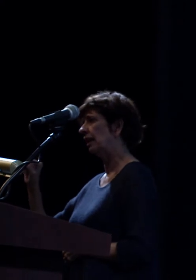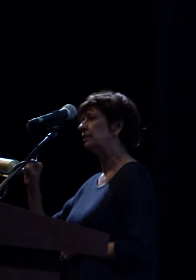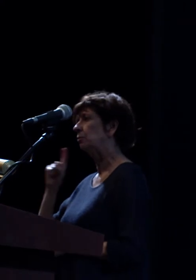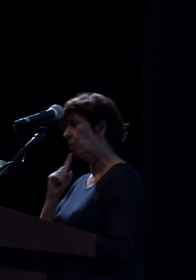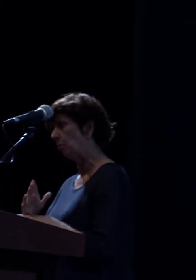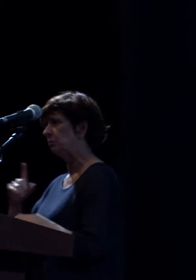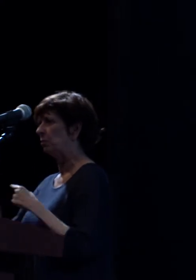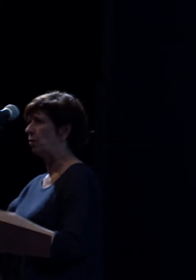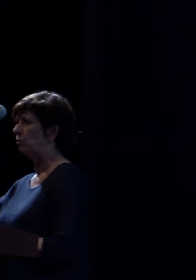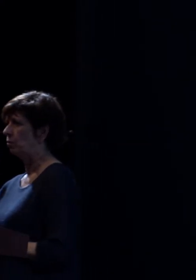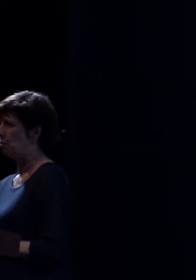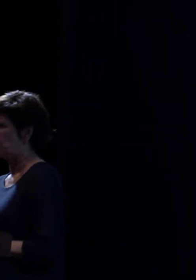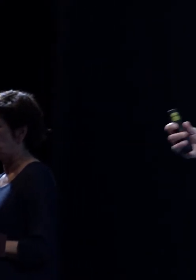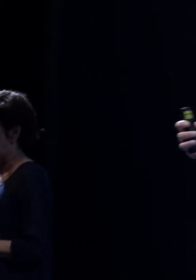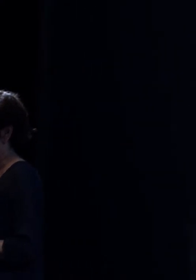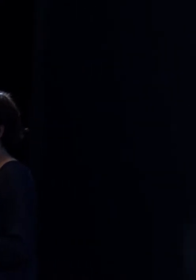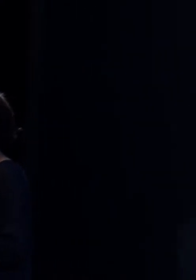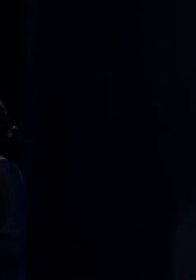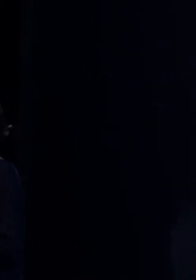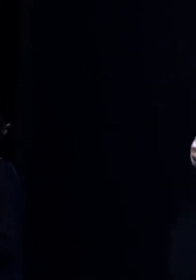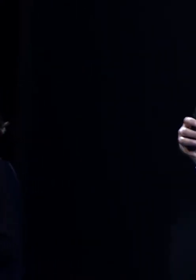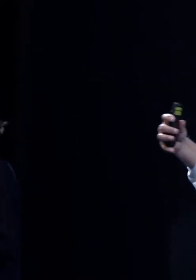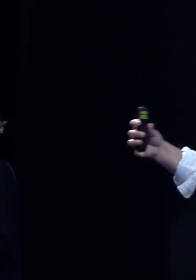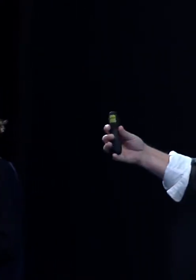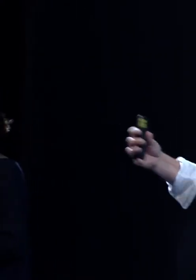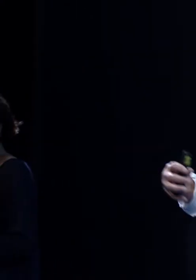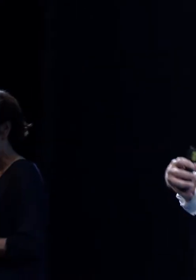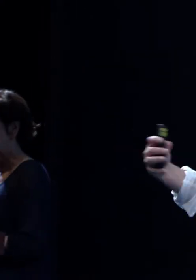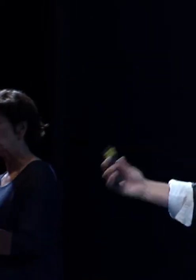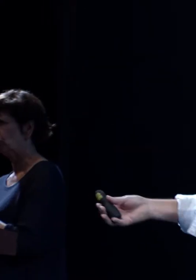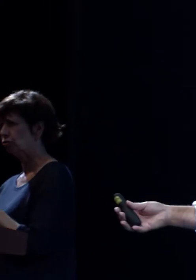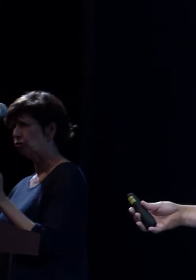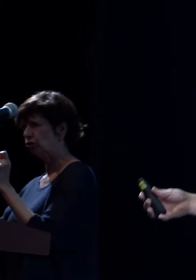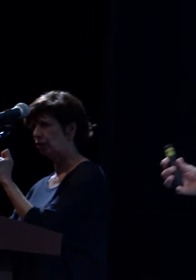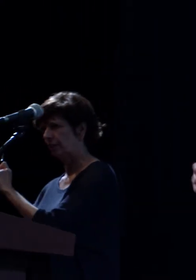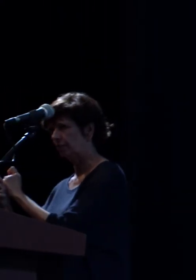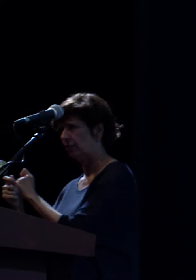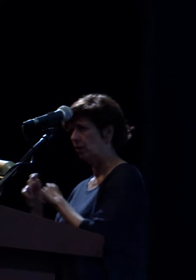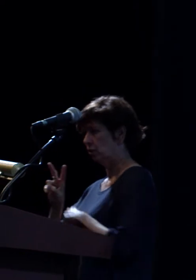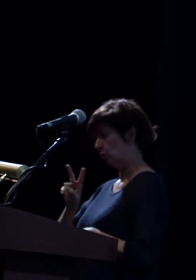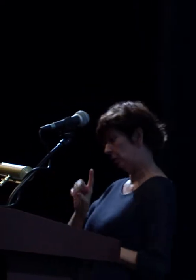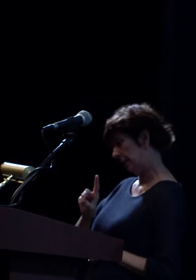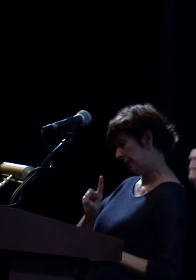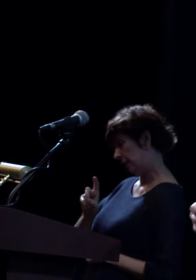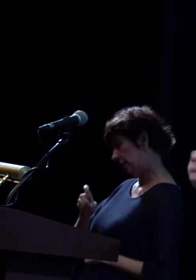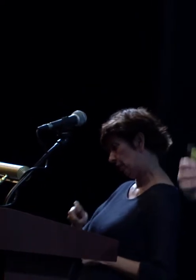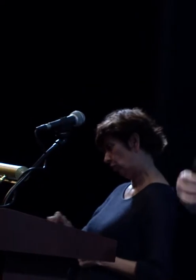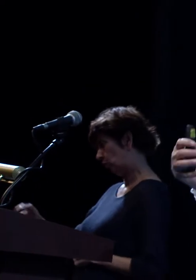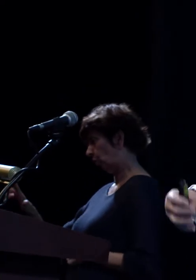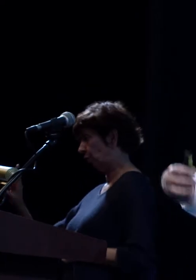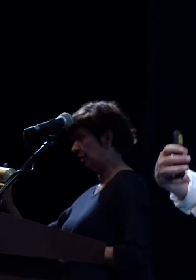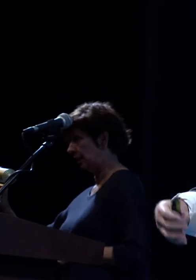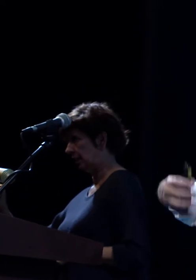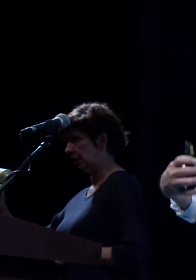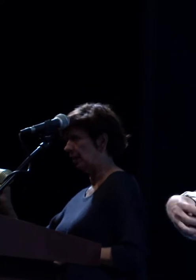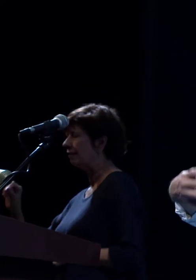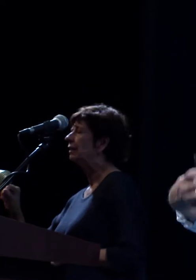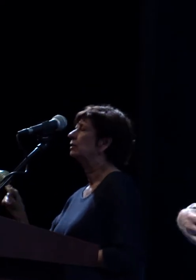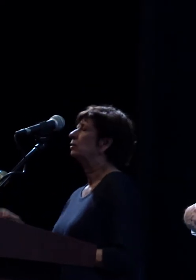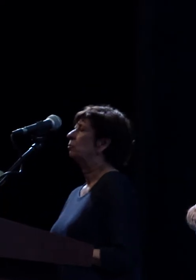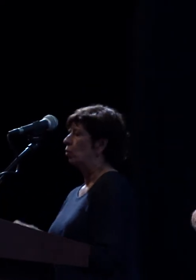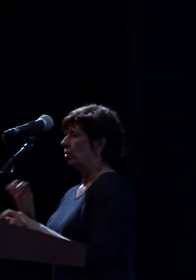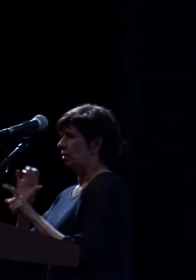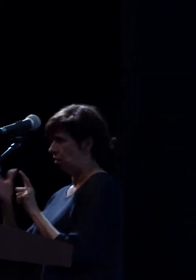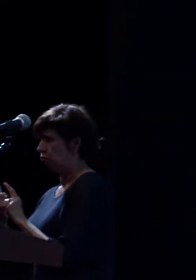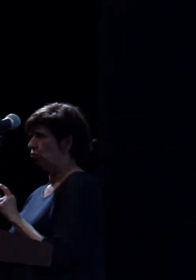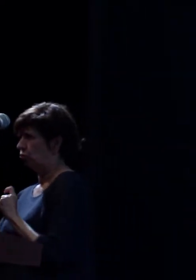border towns. And I would say that this cultural shift, this navigation between 2D space and 3D space, is the most important cultural shift that